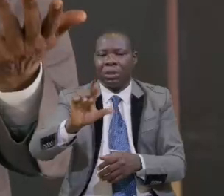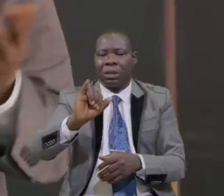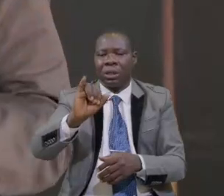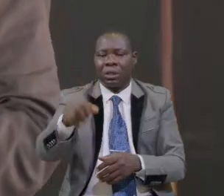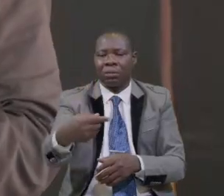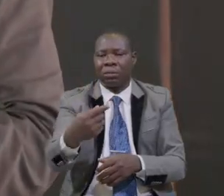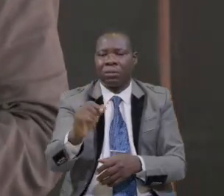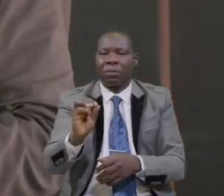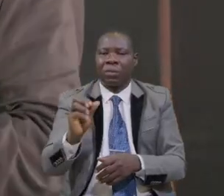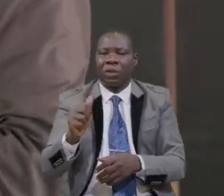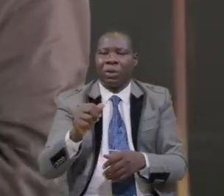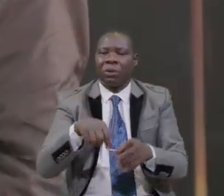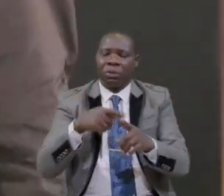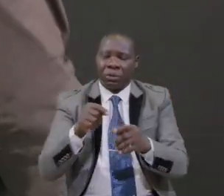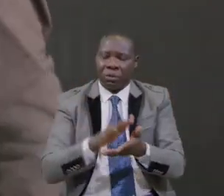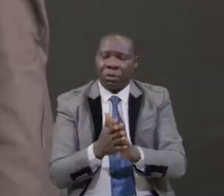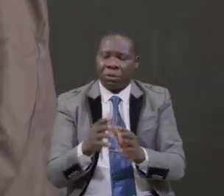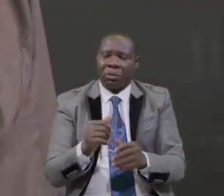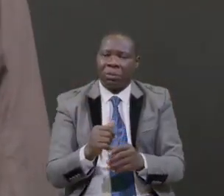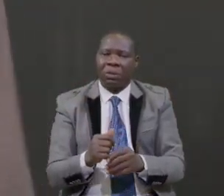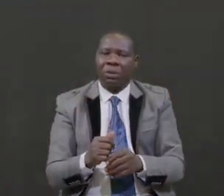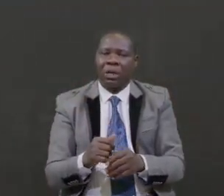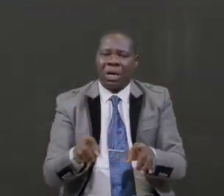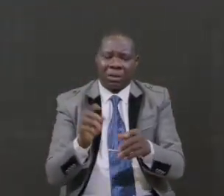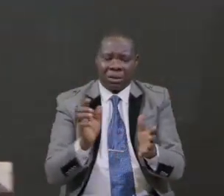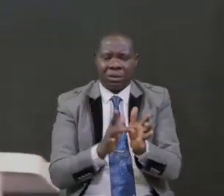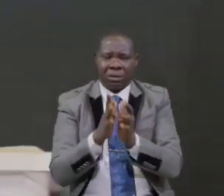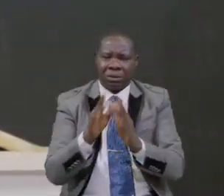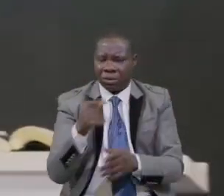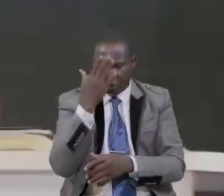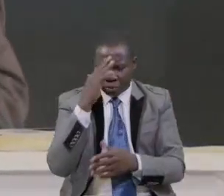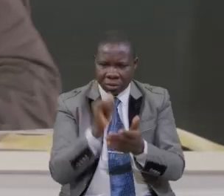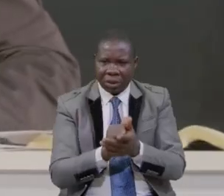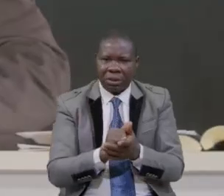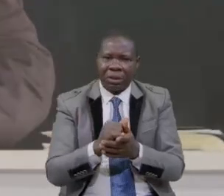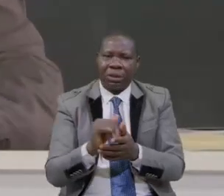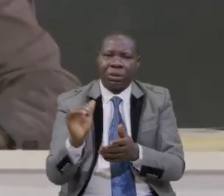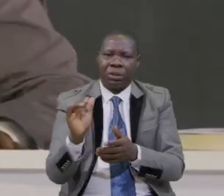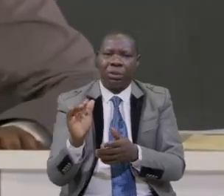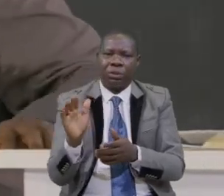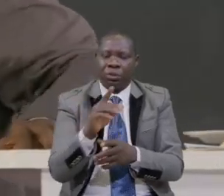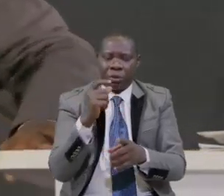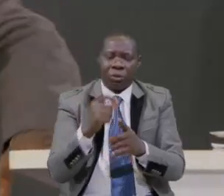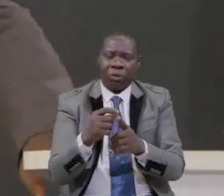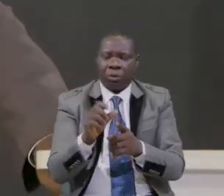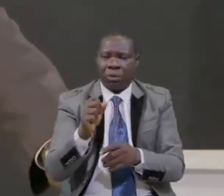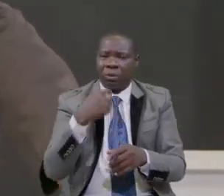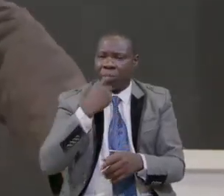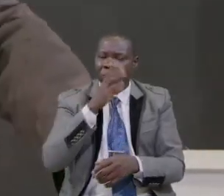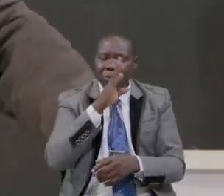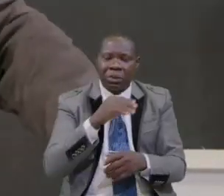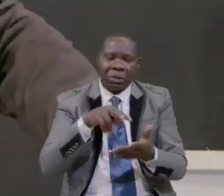even as a Christian, you know that your words must be meaningful. Your words must be weighty.